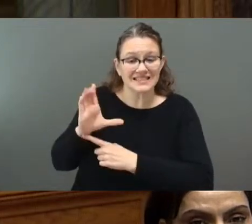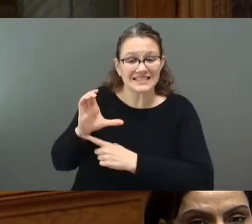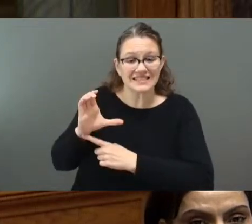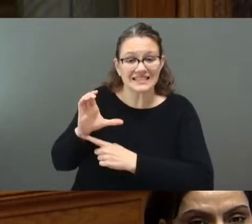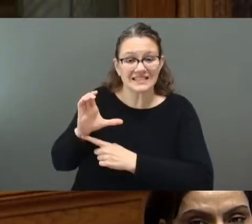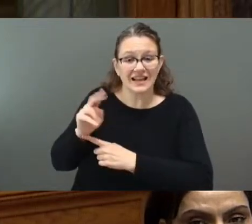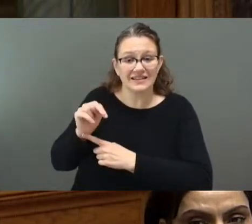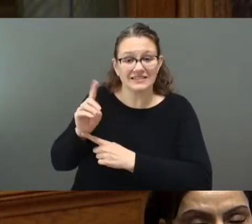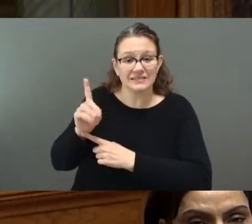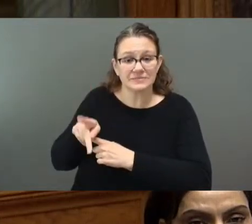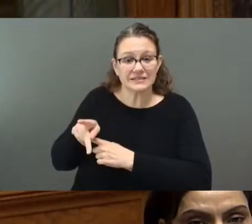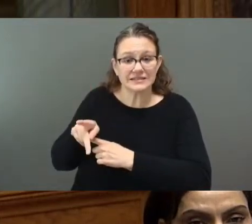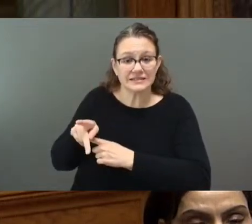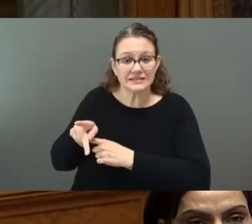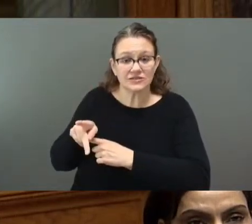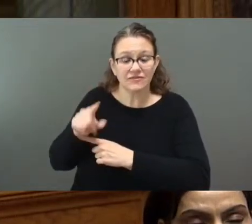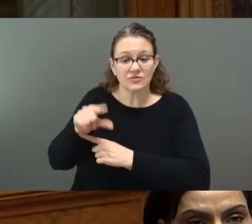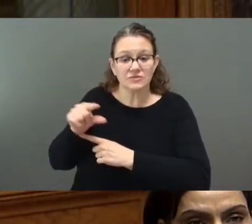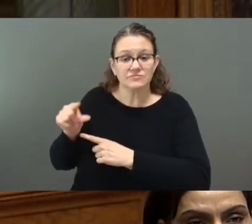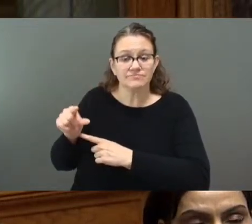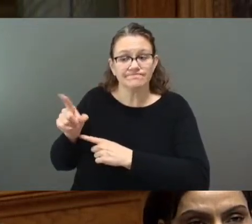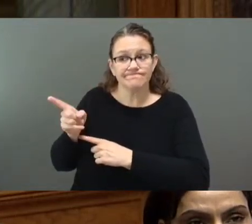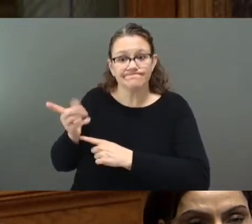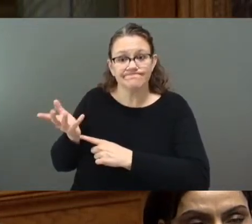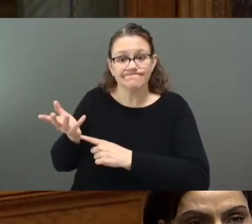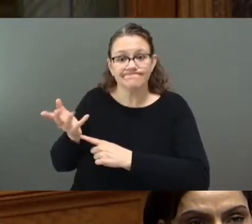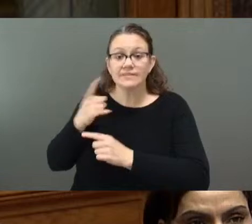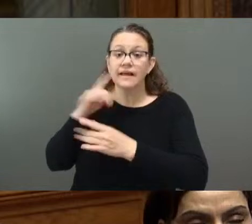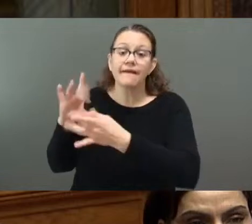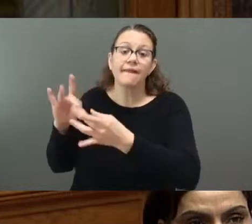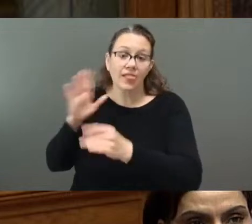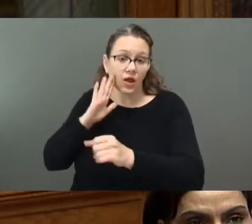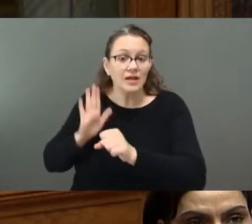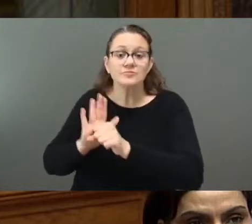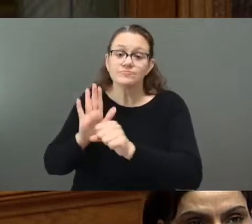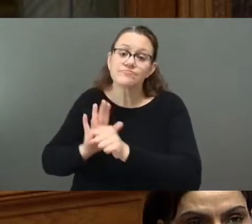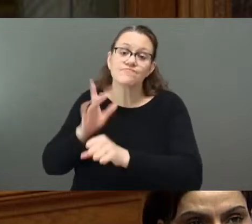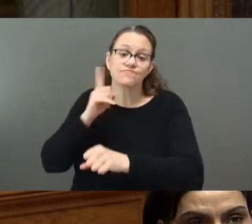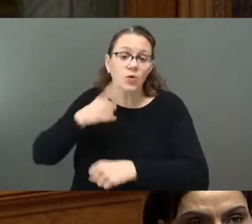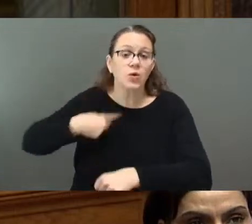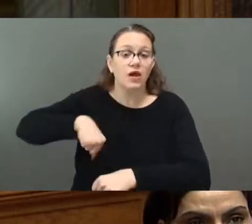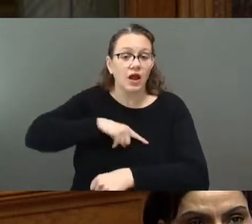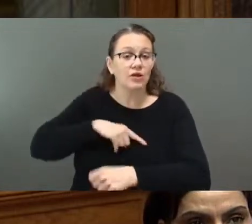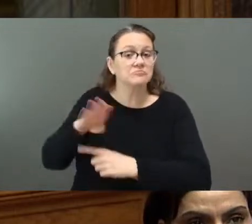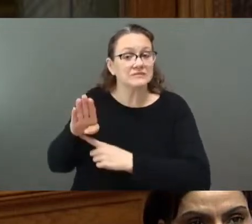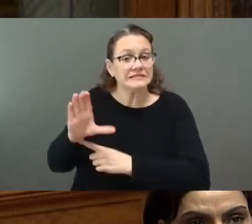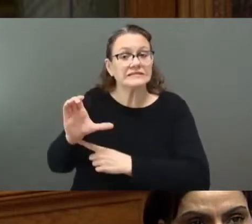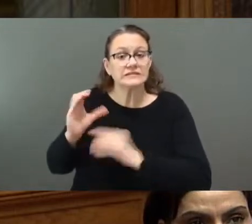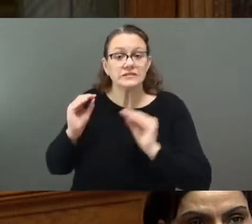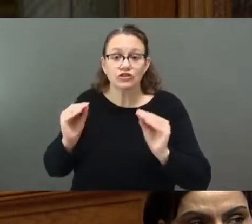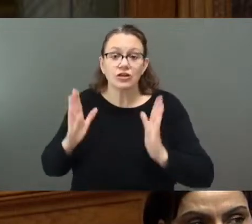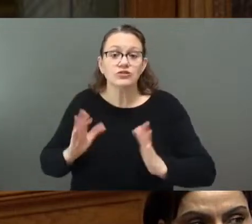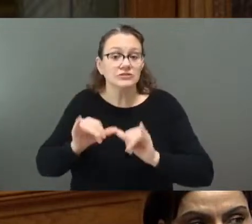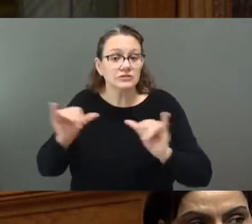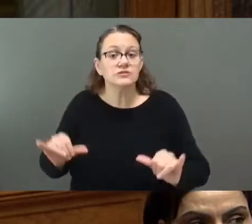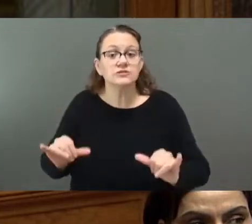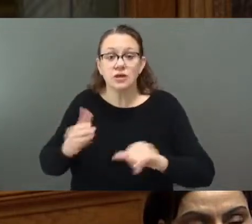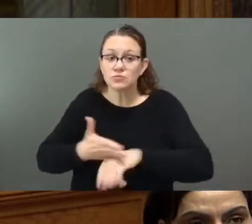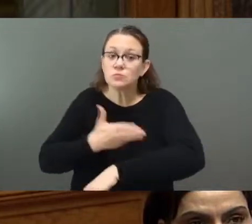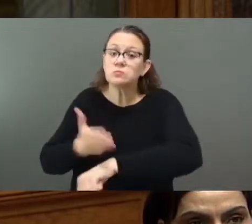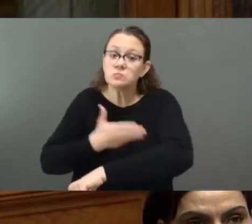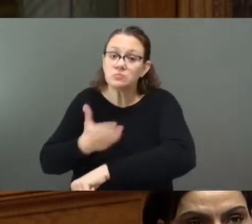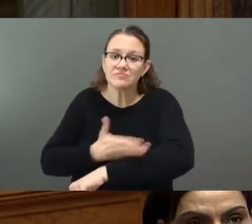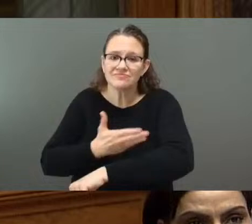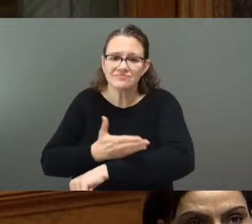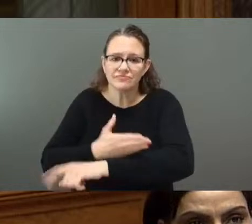our public education system allow it to erode under their watch, Mr. Speaker.